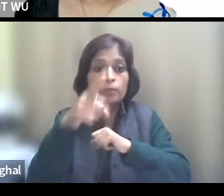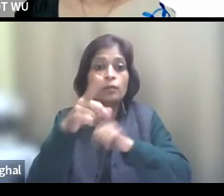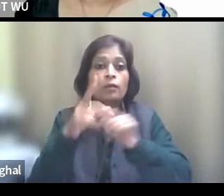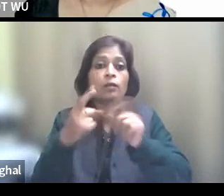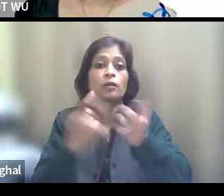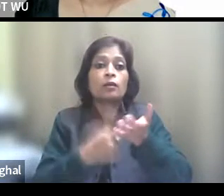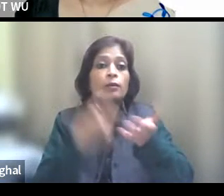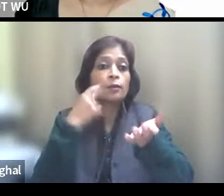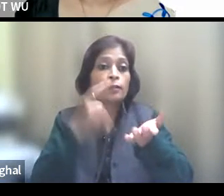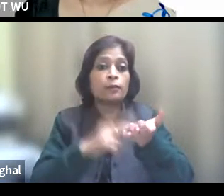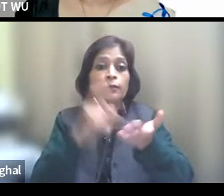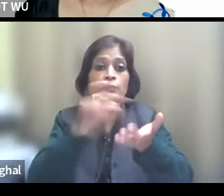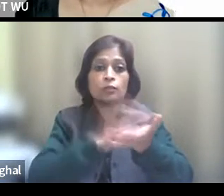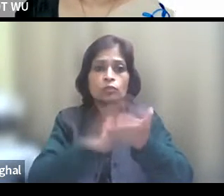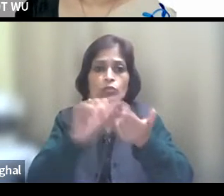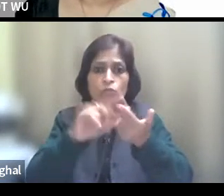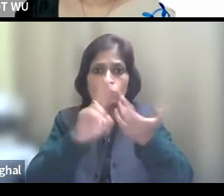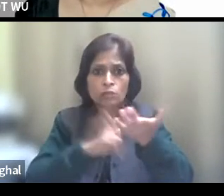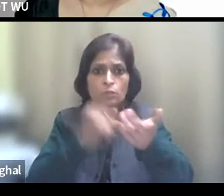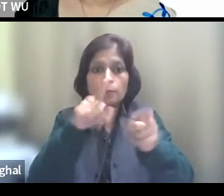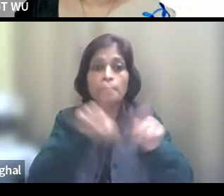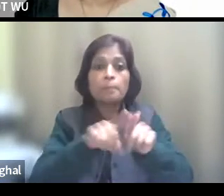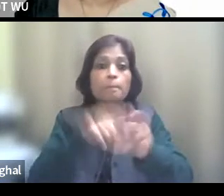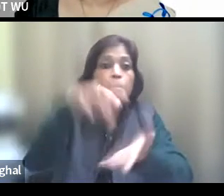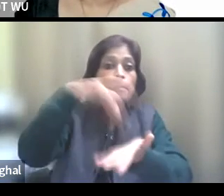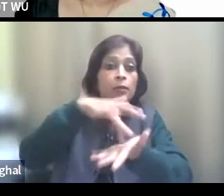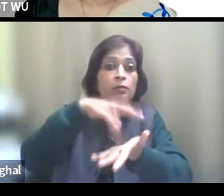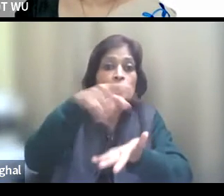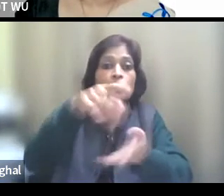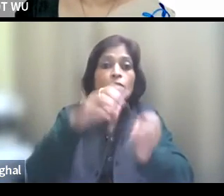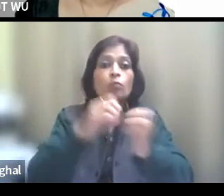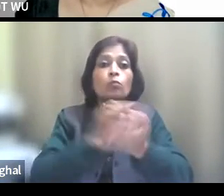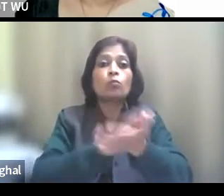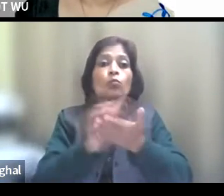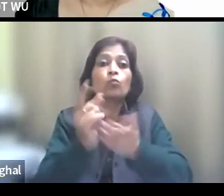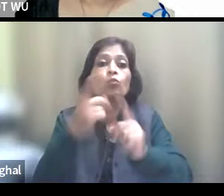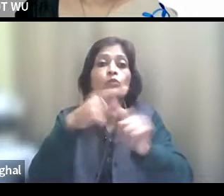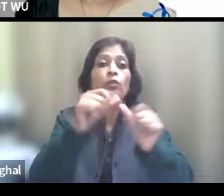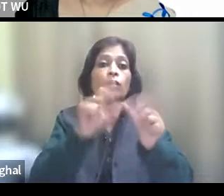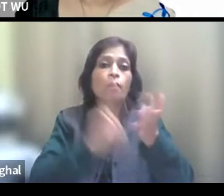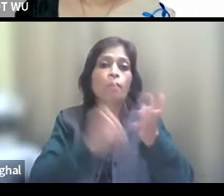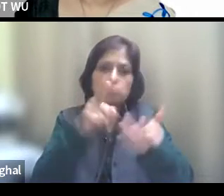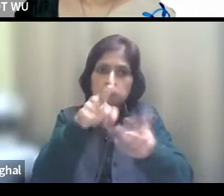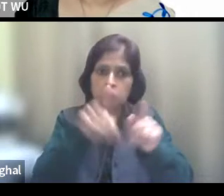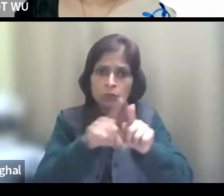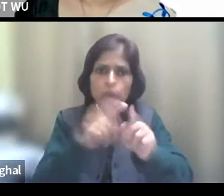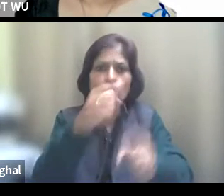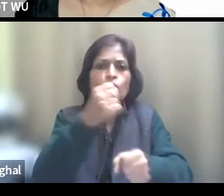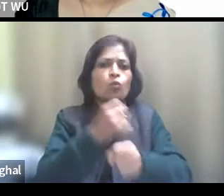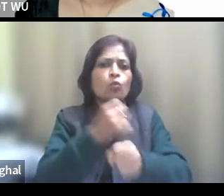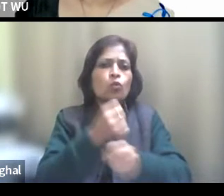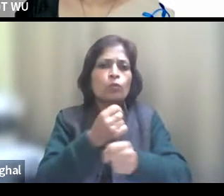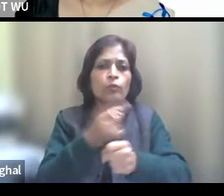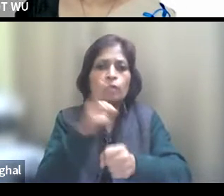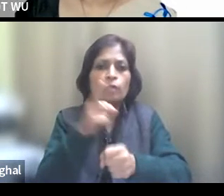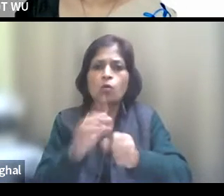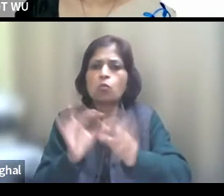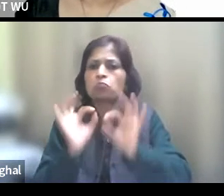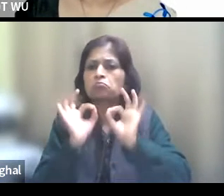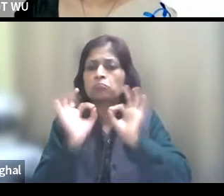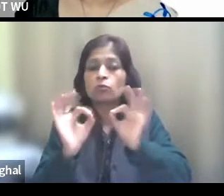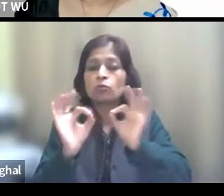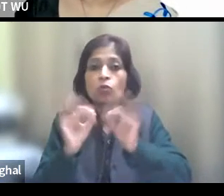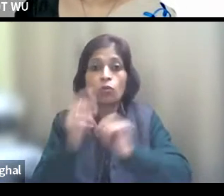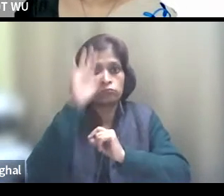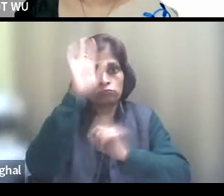the country that is Bhutan, tells you about the government in Bhutan and the Royal Highnesses there.